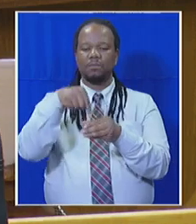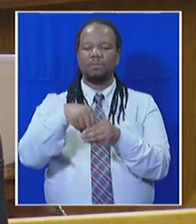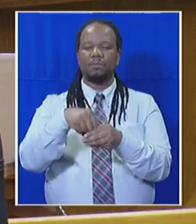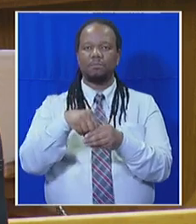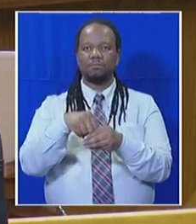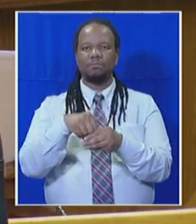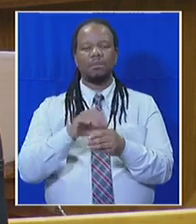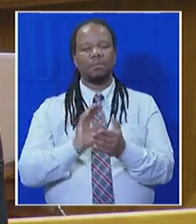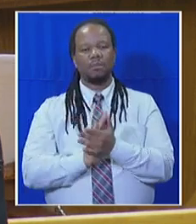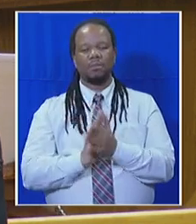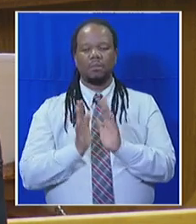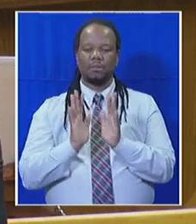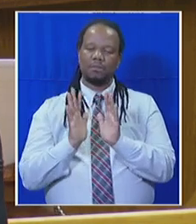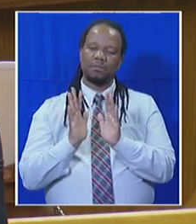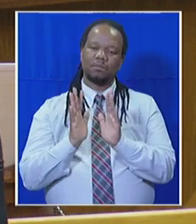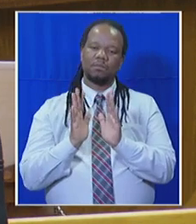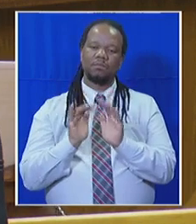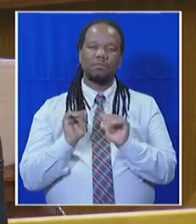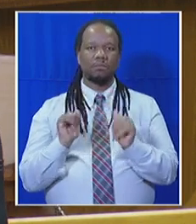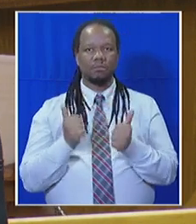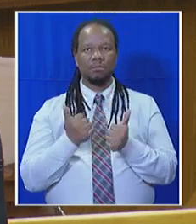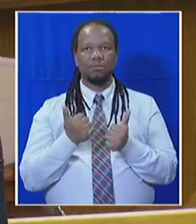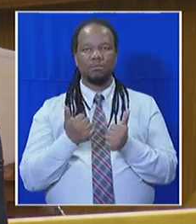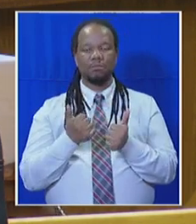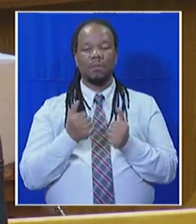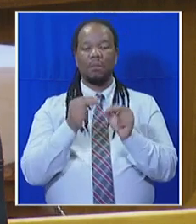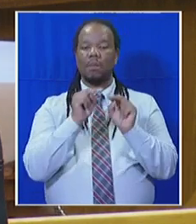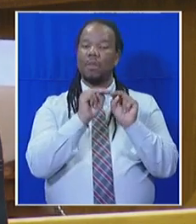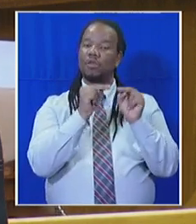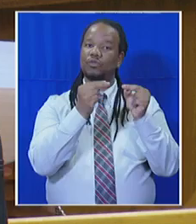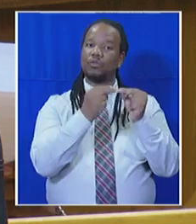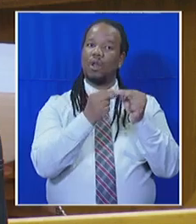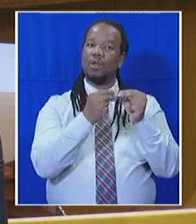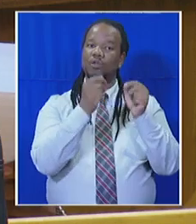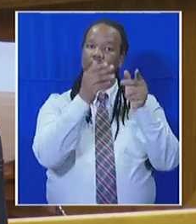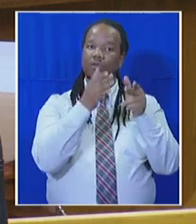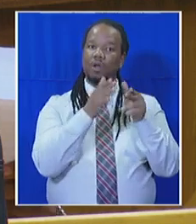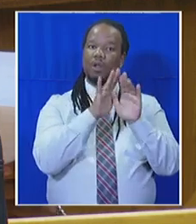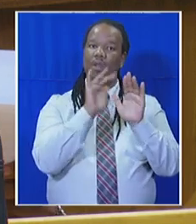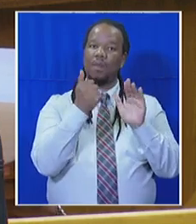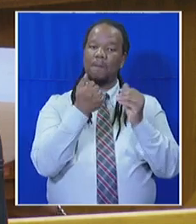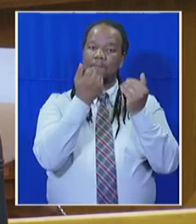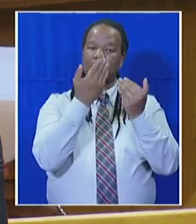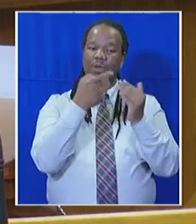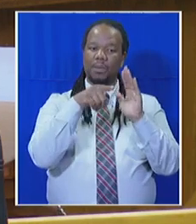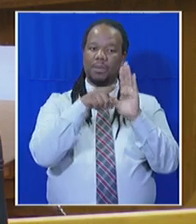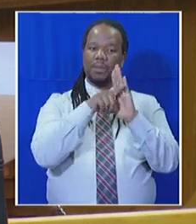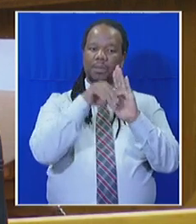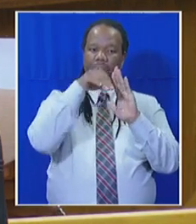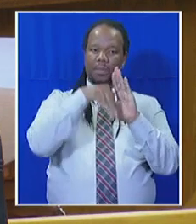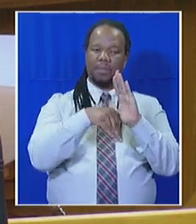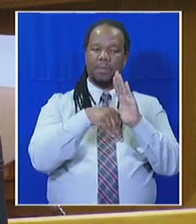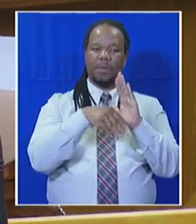commendable and worth noting again that National Treasury aims to reduce the budget deficit over the medium term